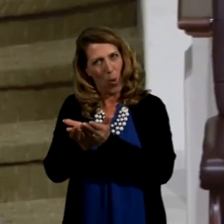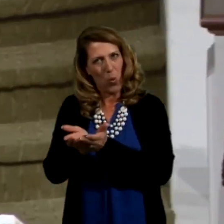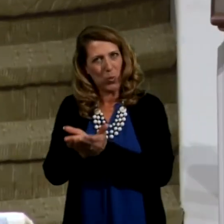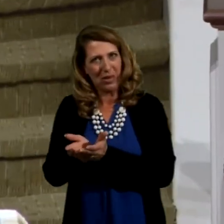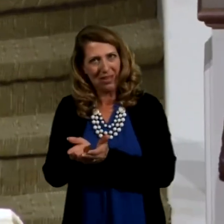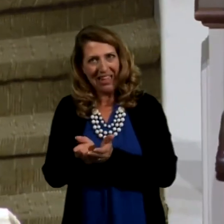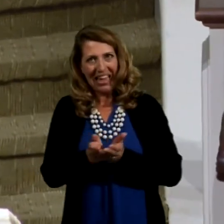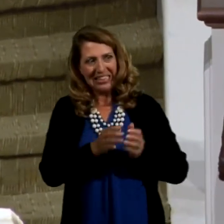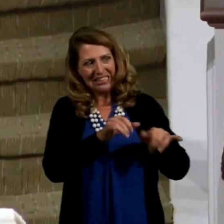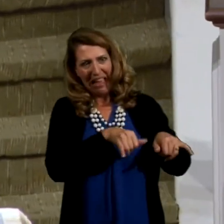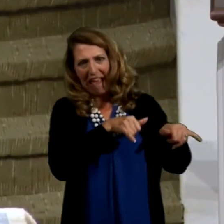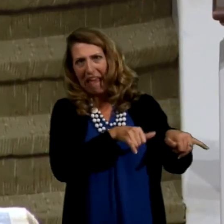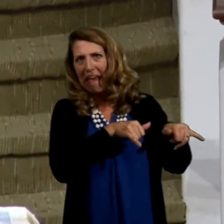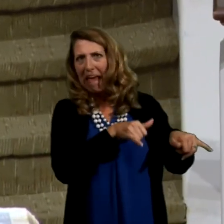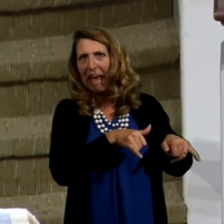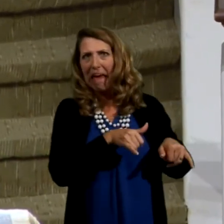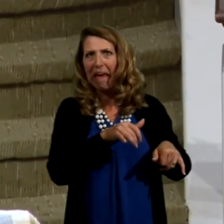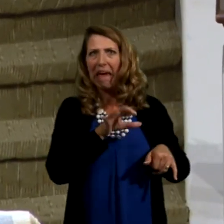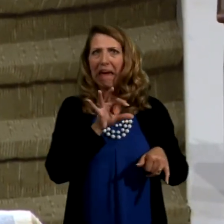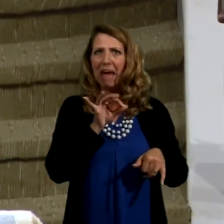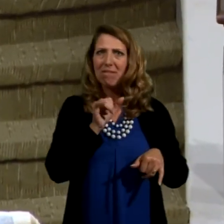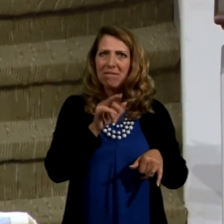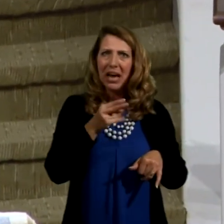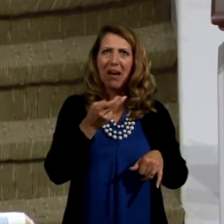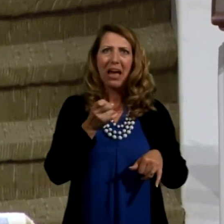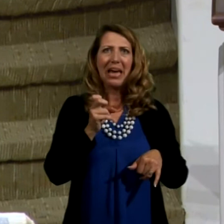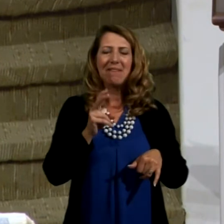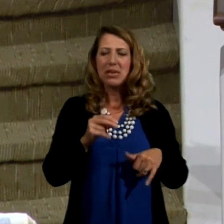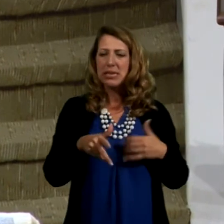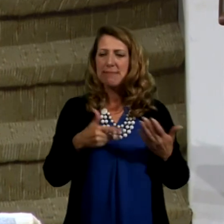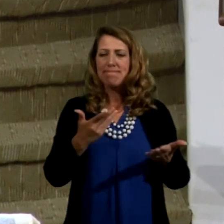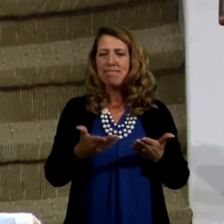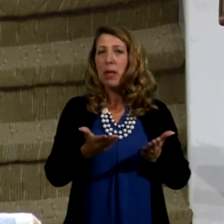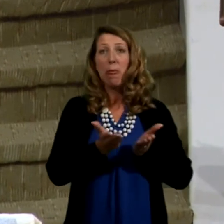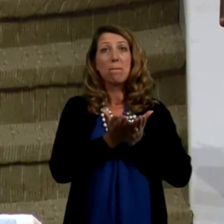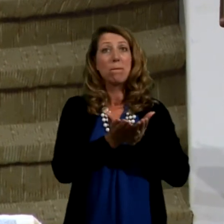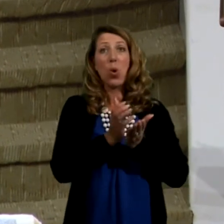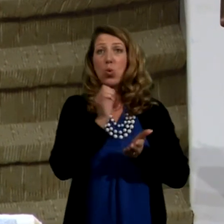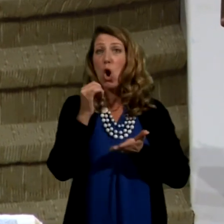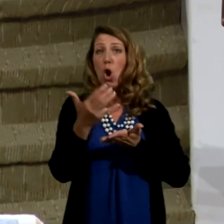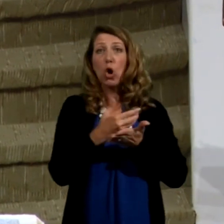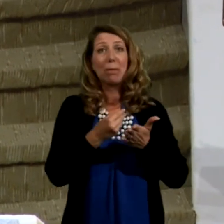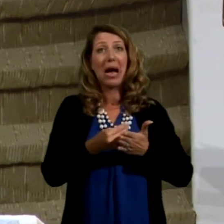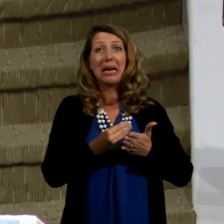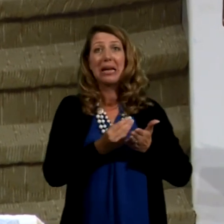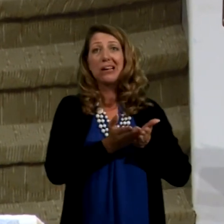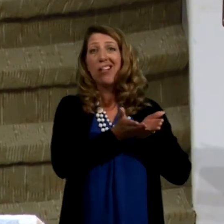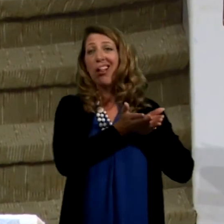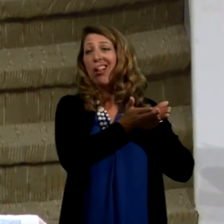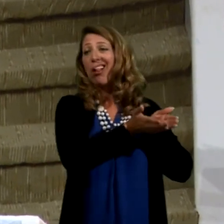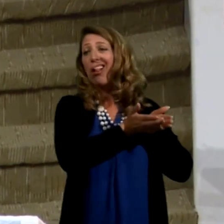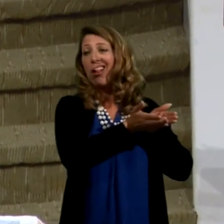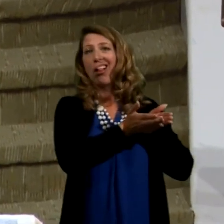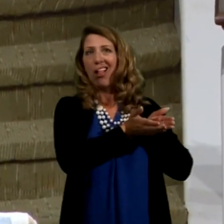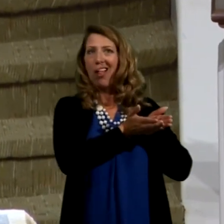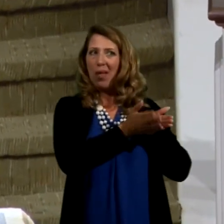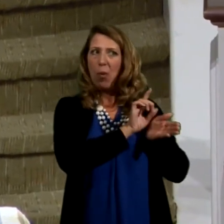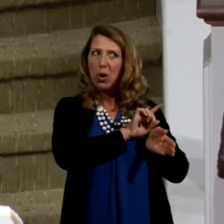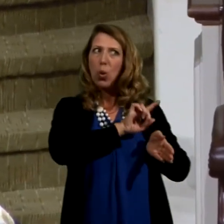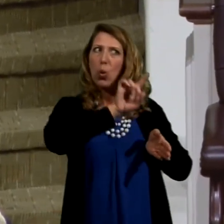particular, while it was sitting in the harbor, it wasn't making any money. And they wanted to get that out of the harbor